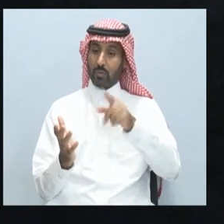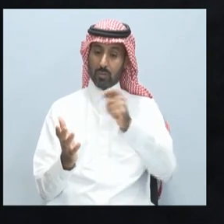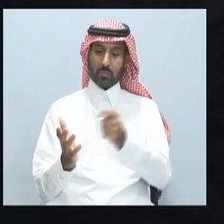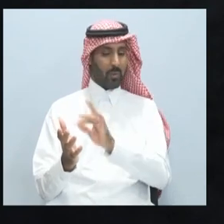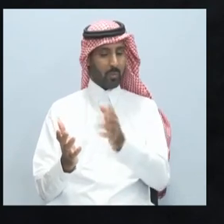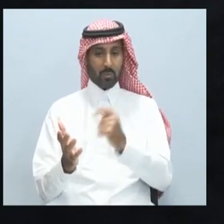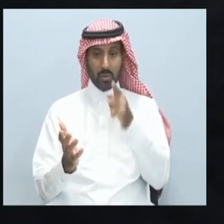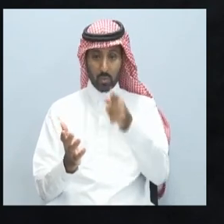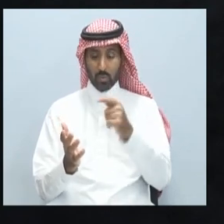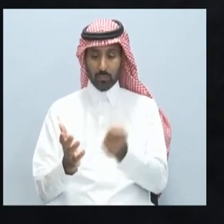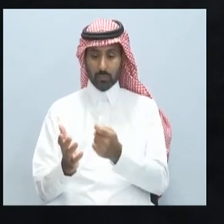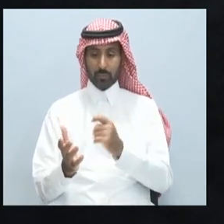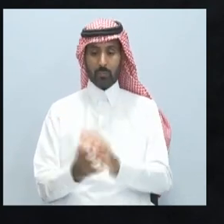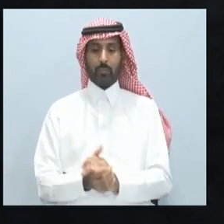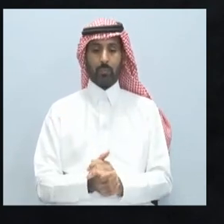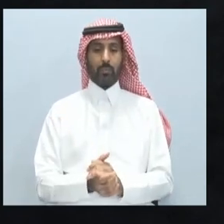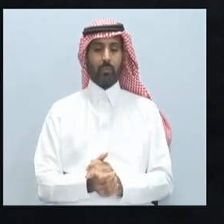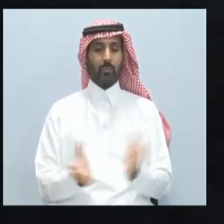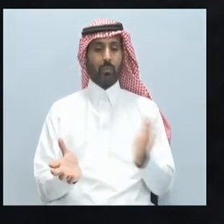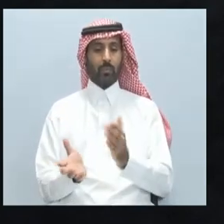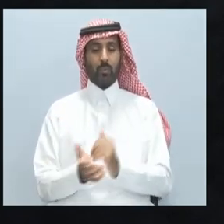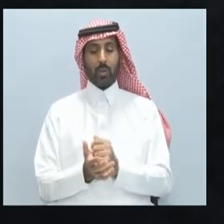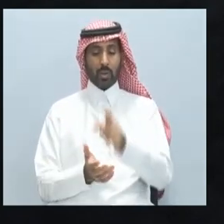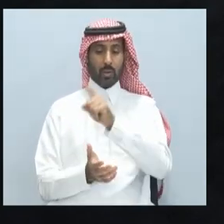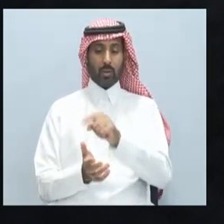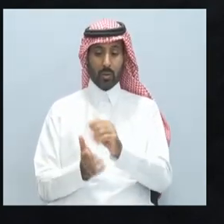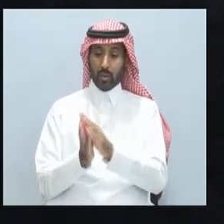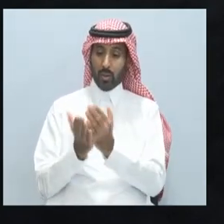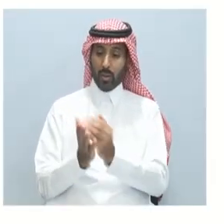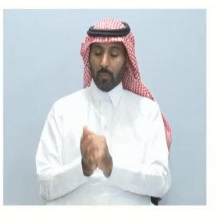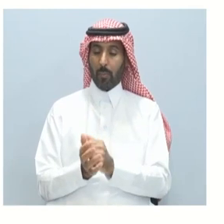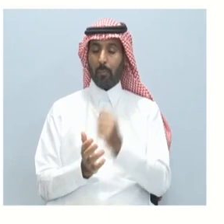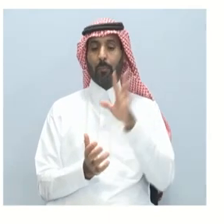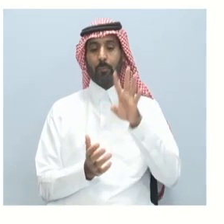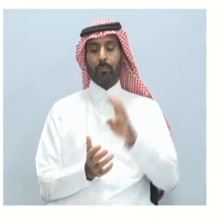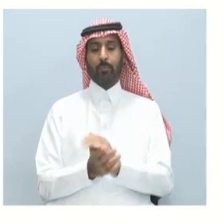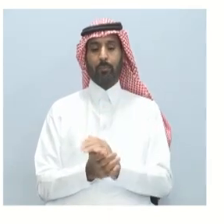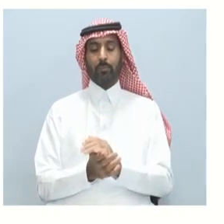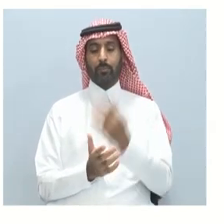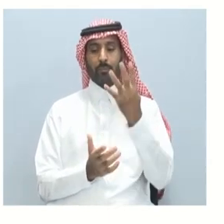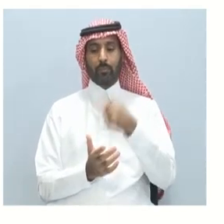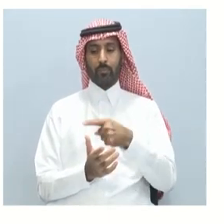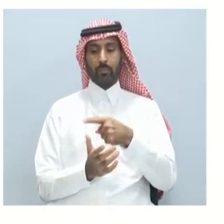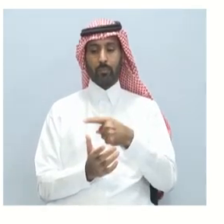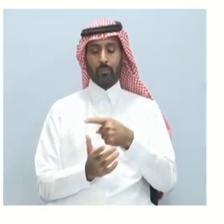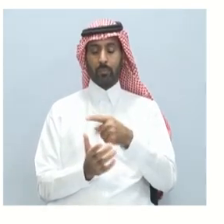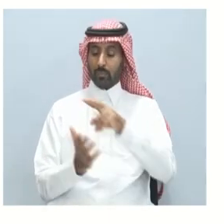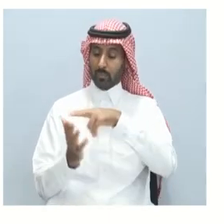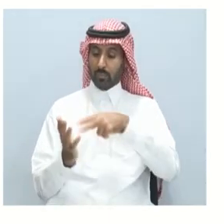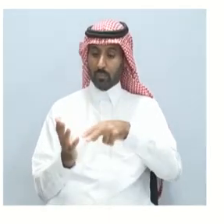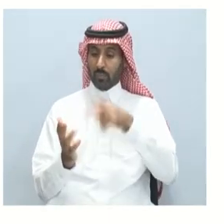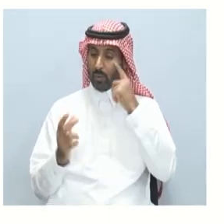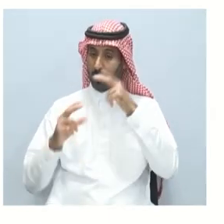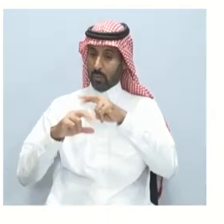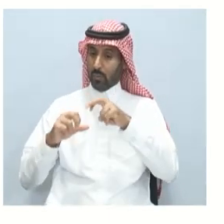written. Now, we do have the questions in the book, page number 14. Read the text and